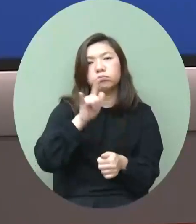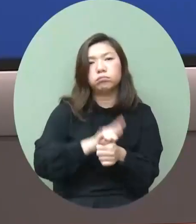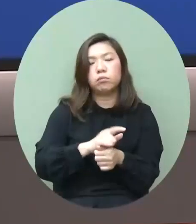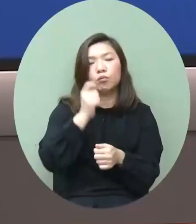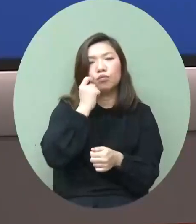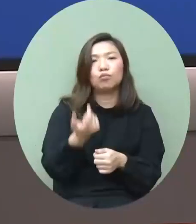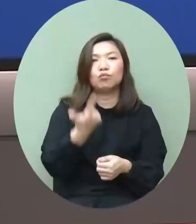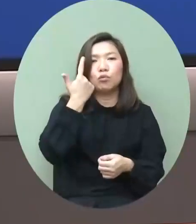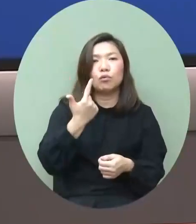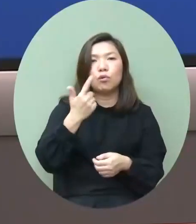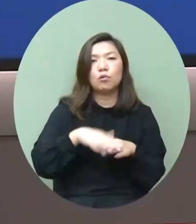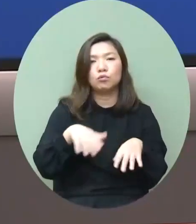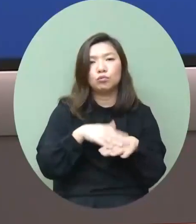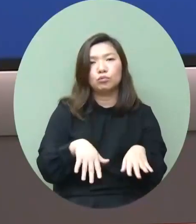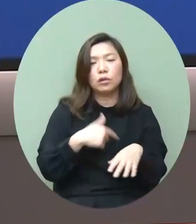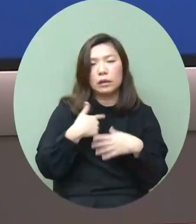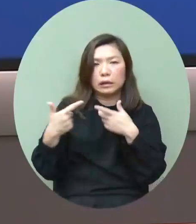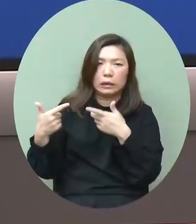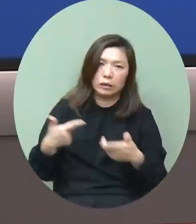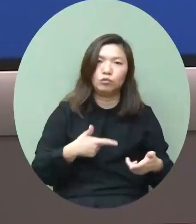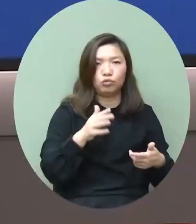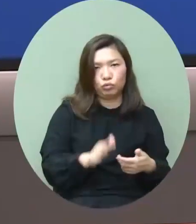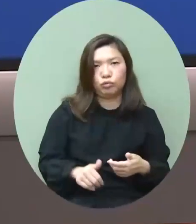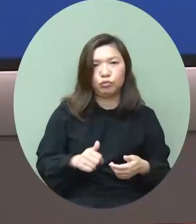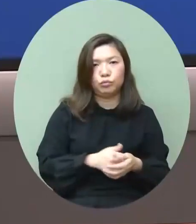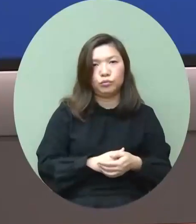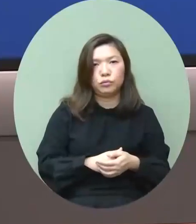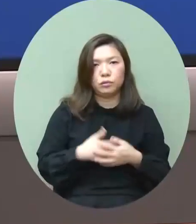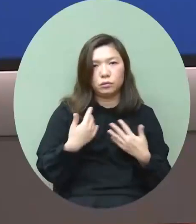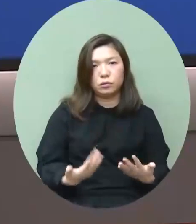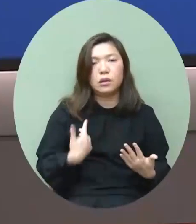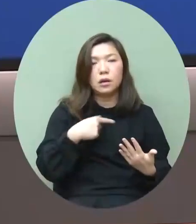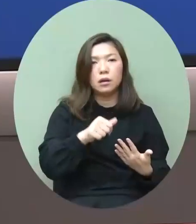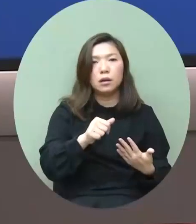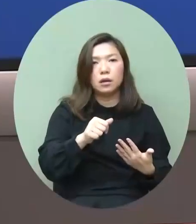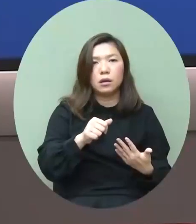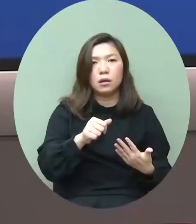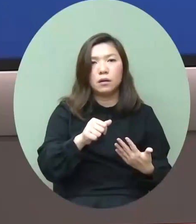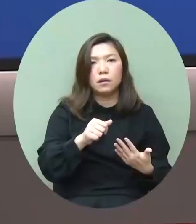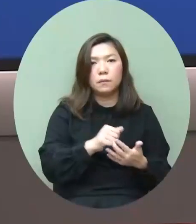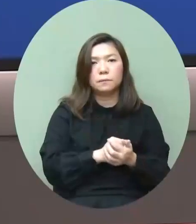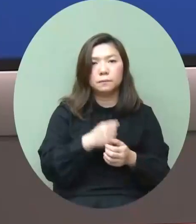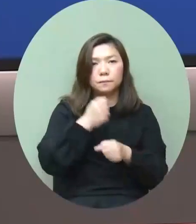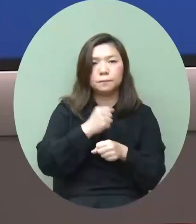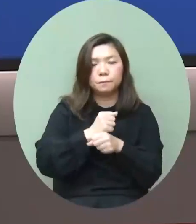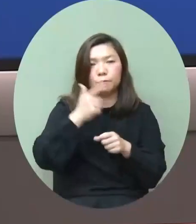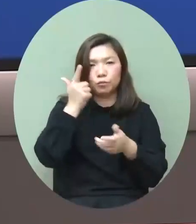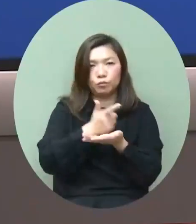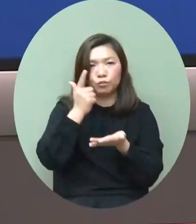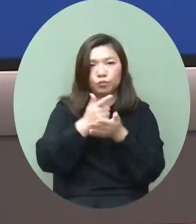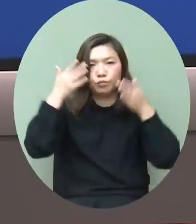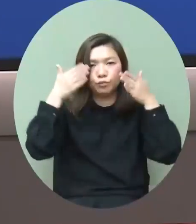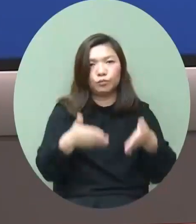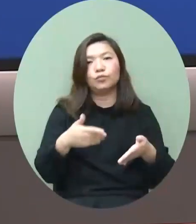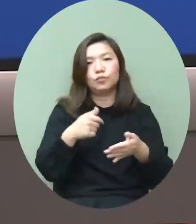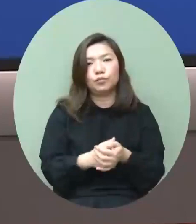do so So this is at the moment one of our priorities and we will continue to spend